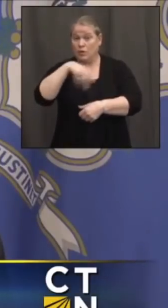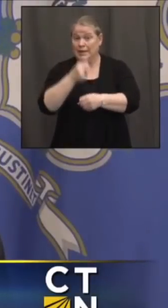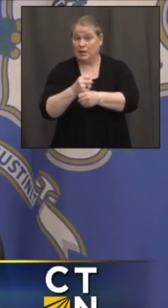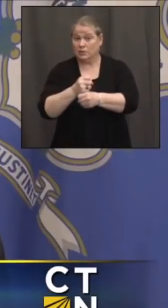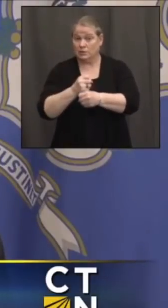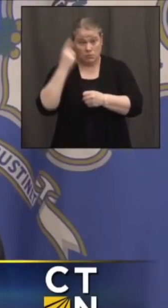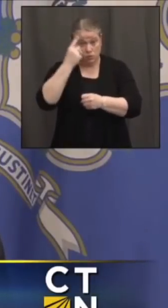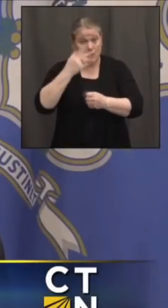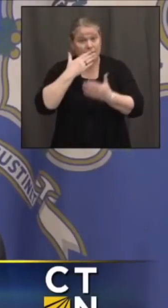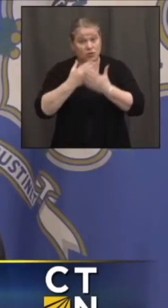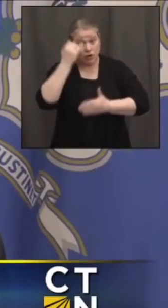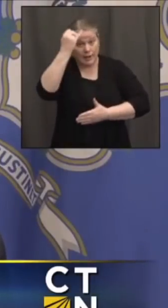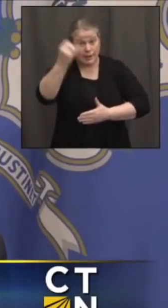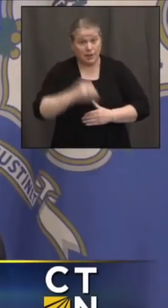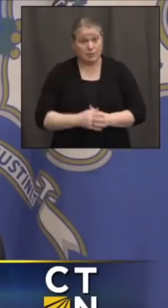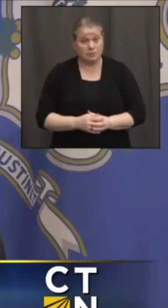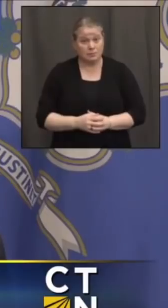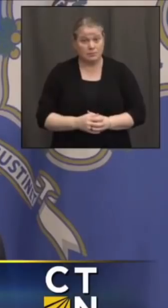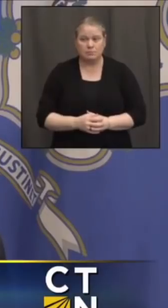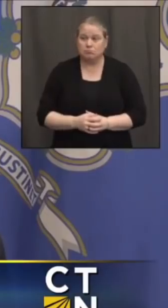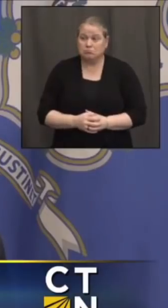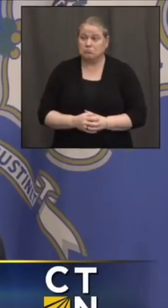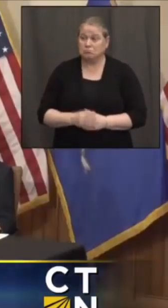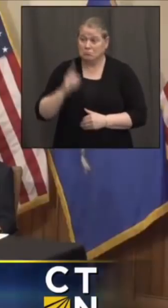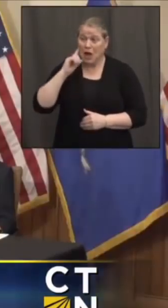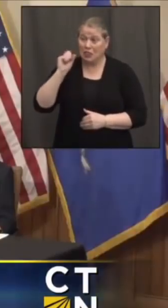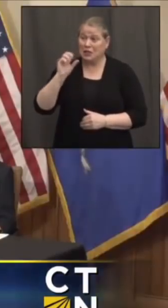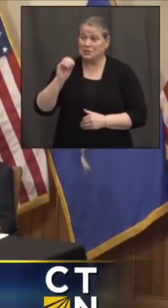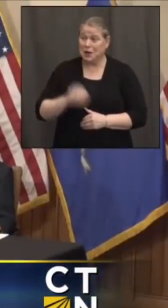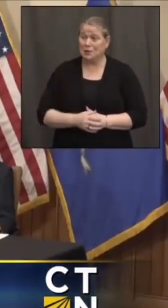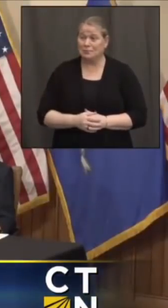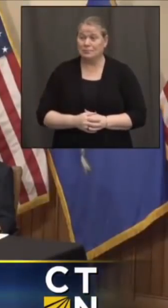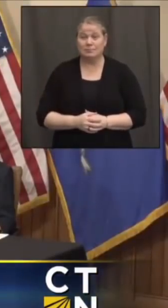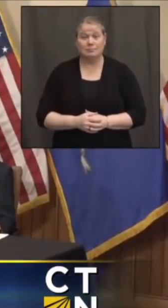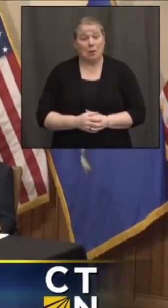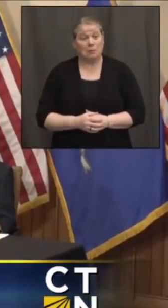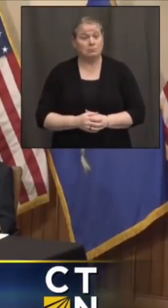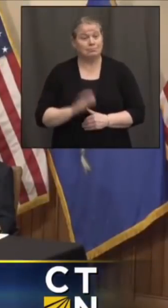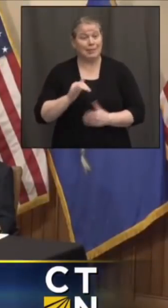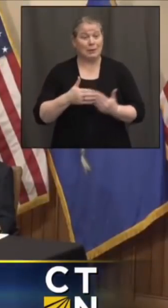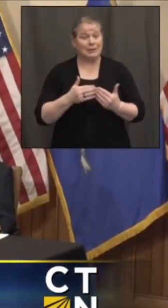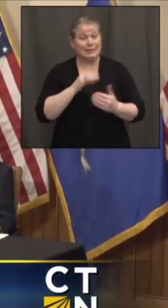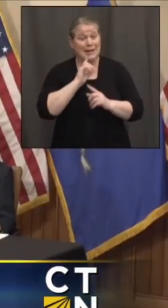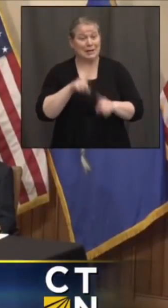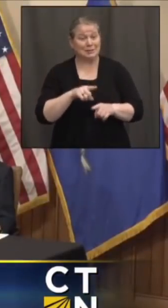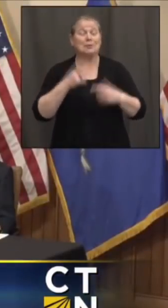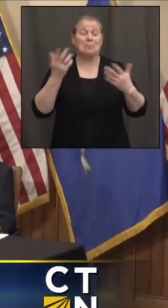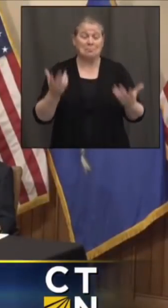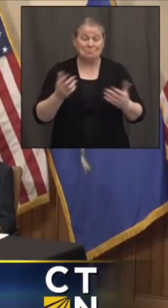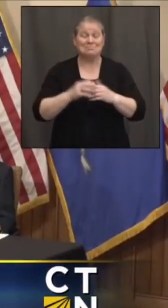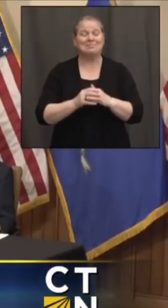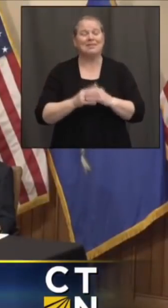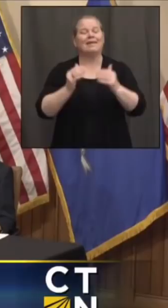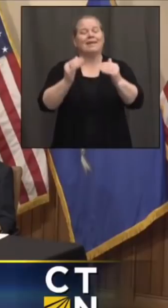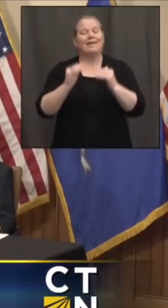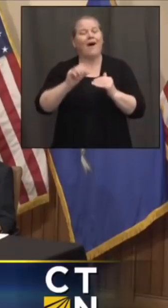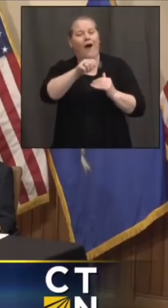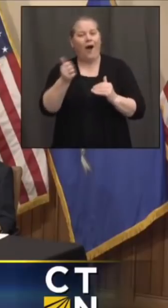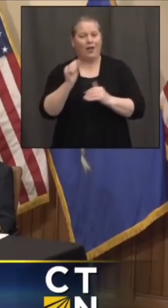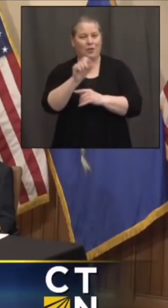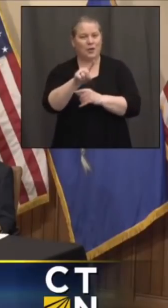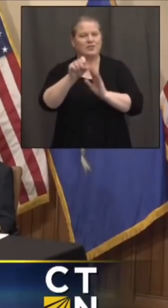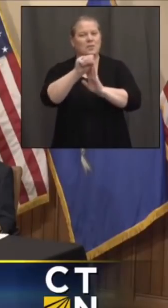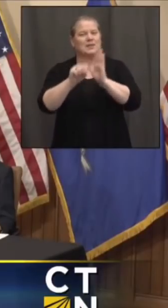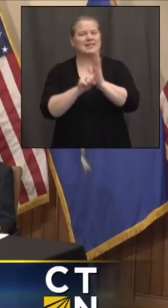All right, easy enough. and one more follow-up question from the same hearing. There's another bill that would